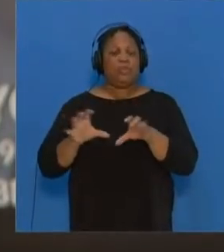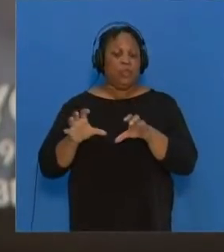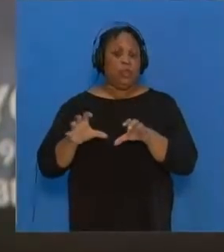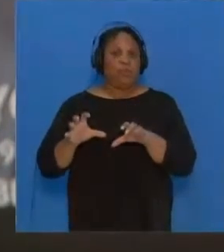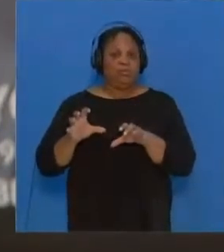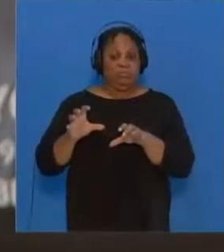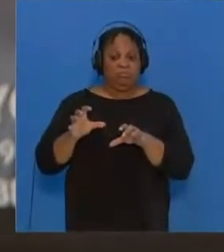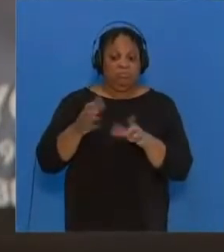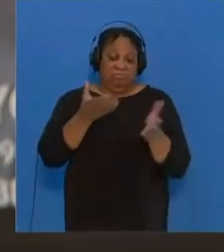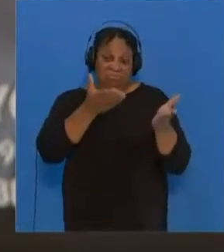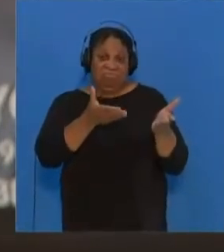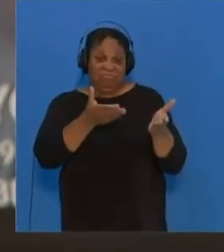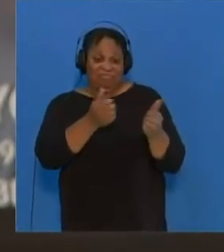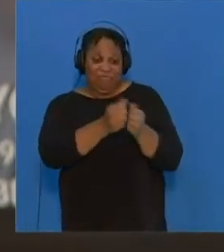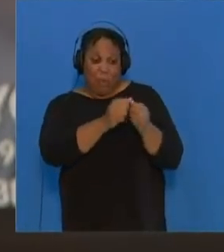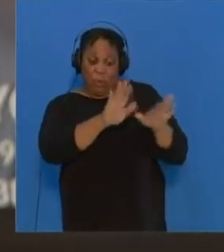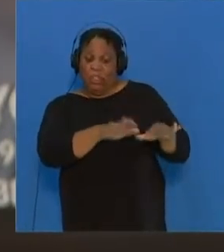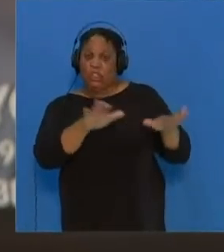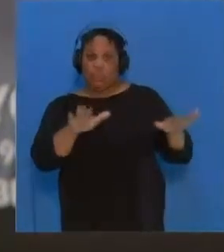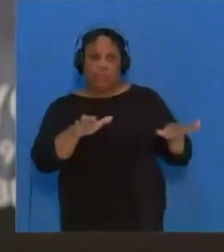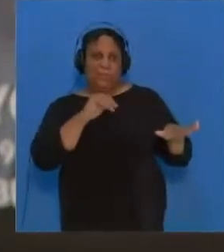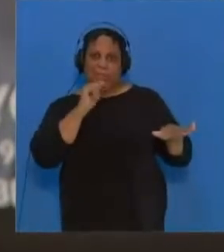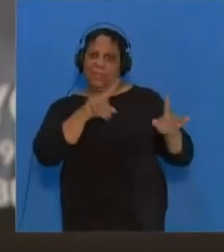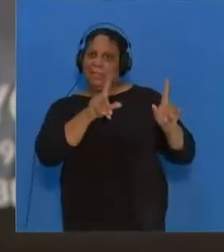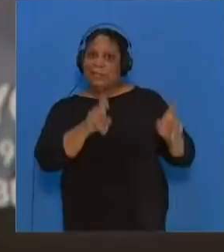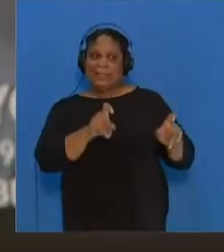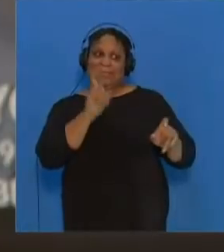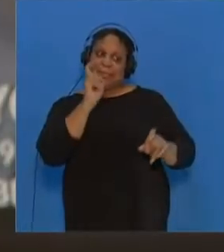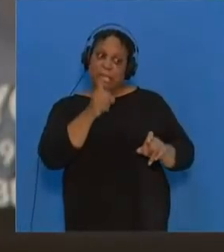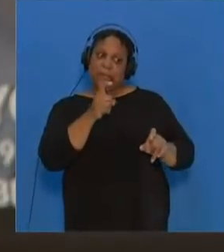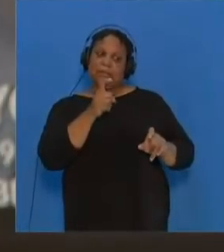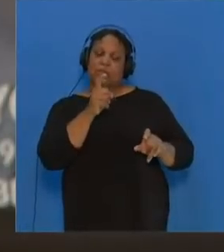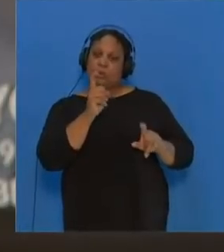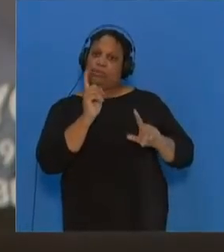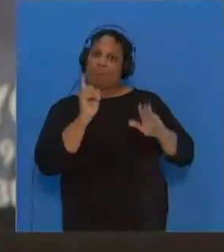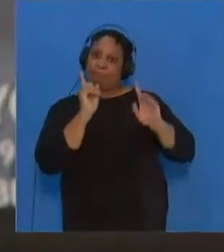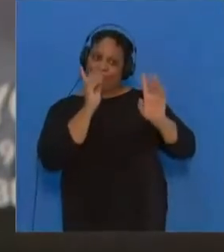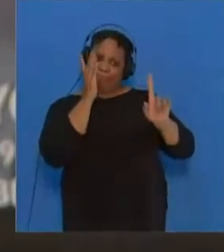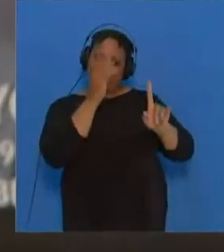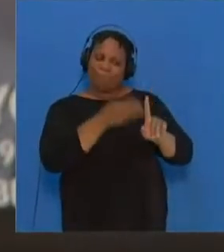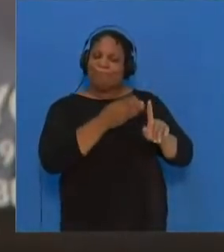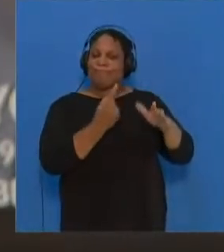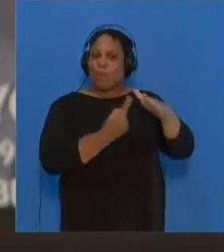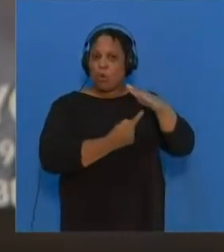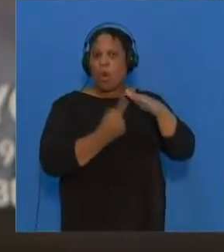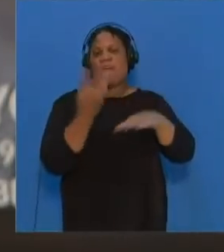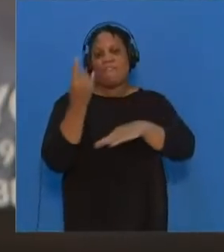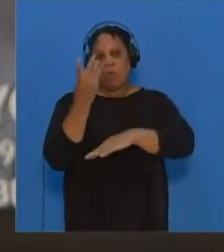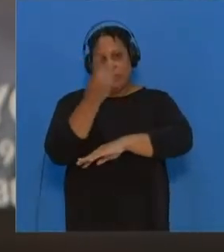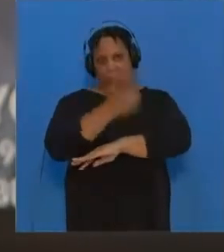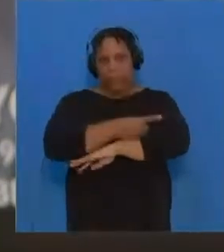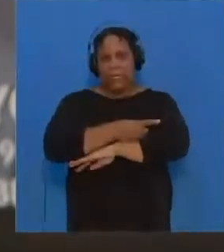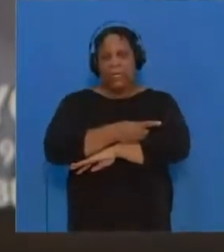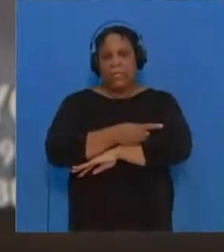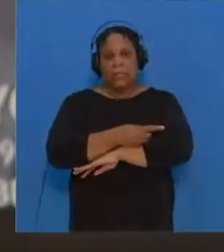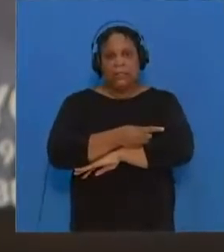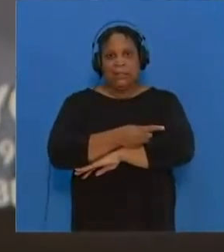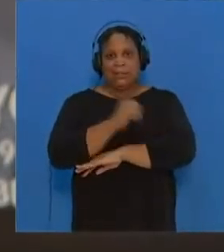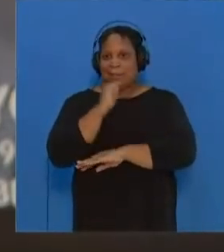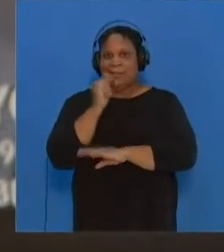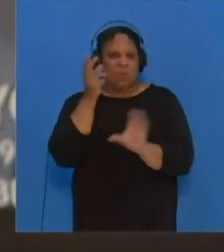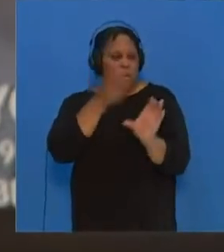case of children who are not being tested, they would need to be subject to that gold standard of 14-day quarantine. So they wouldn't be